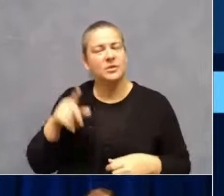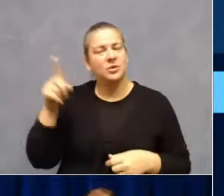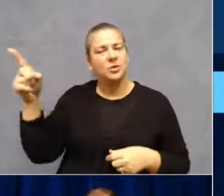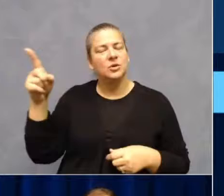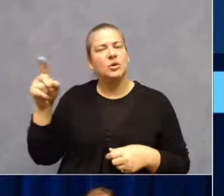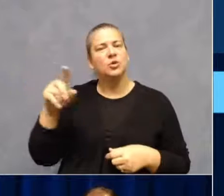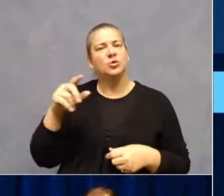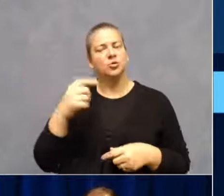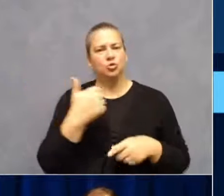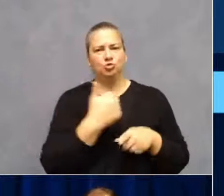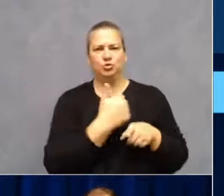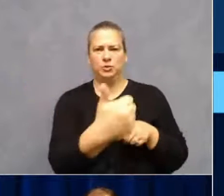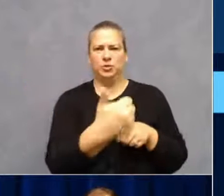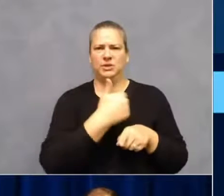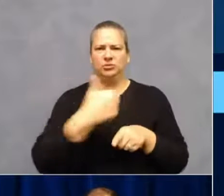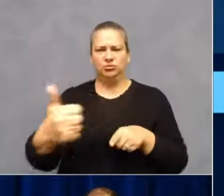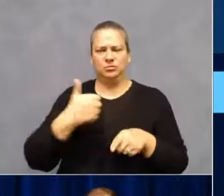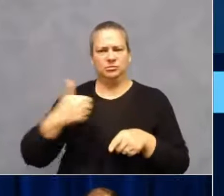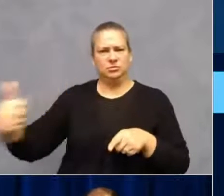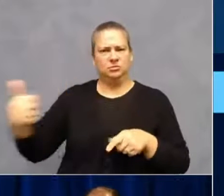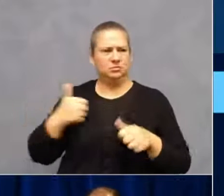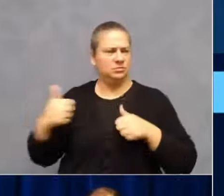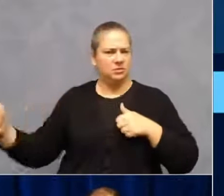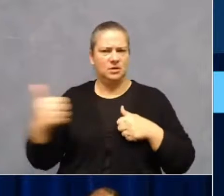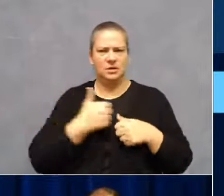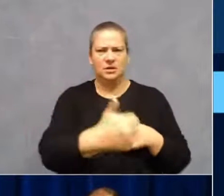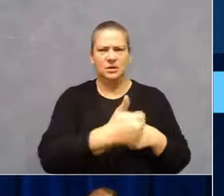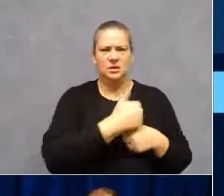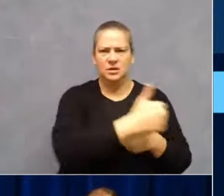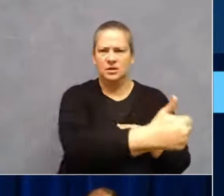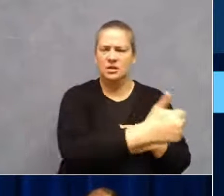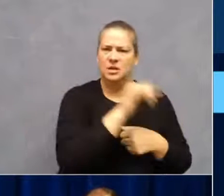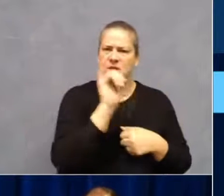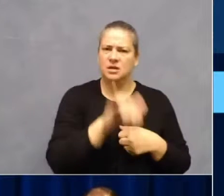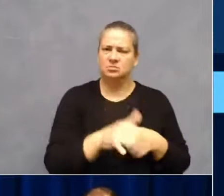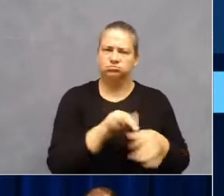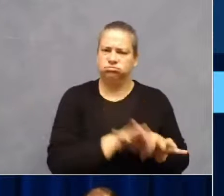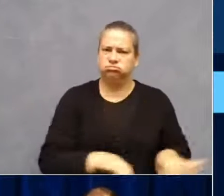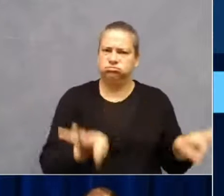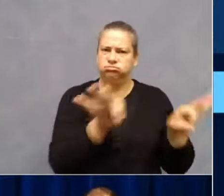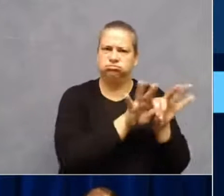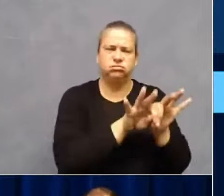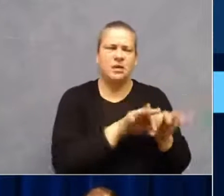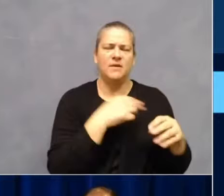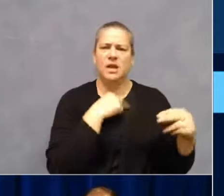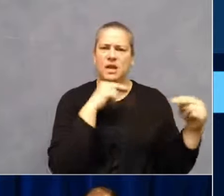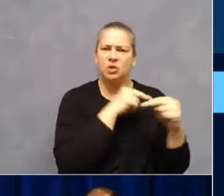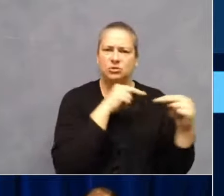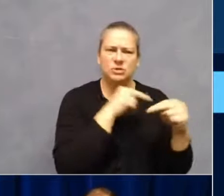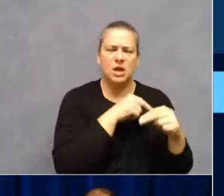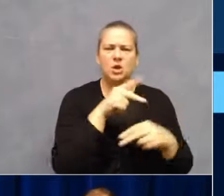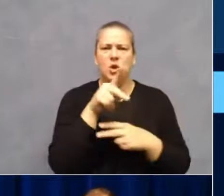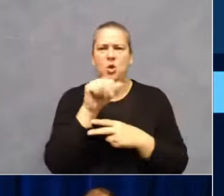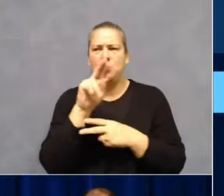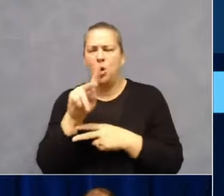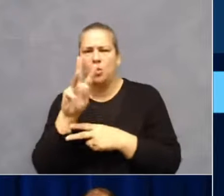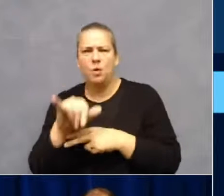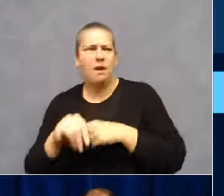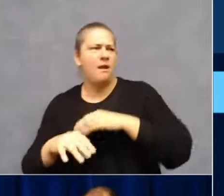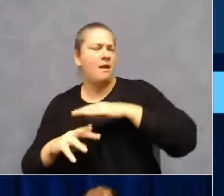people's lives isn't confined to the big projects like interstates and parkways and bridges over the Ohio